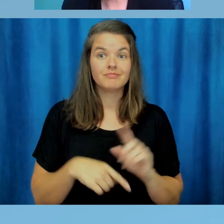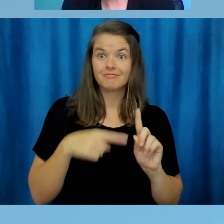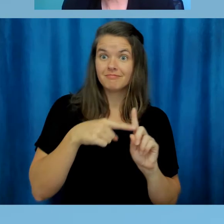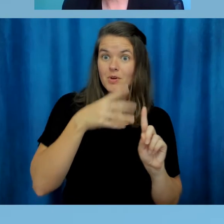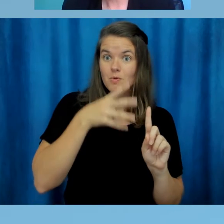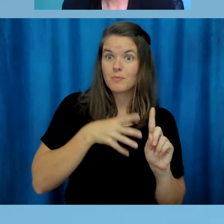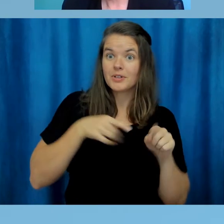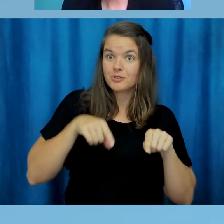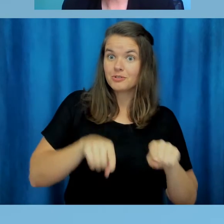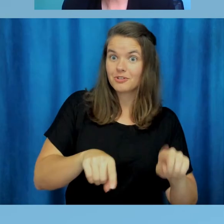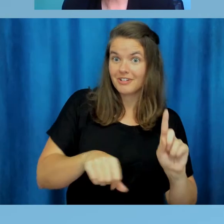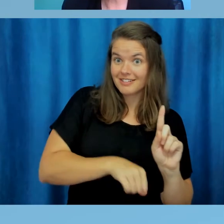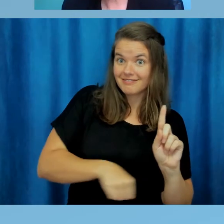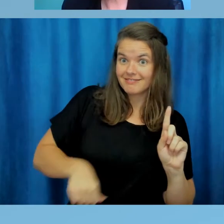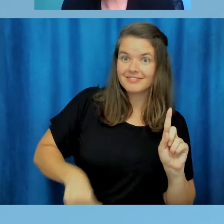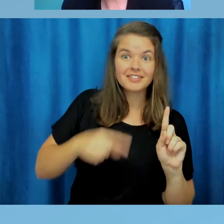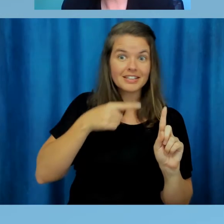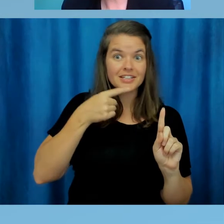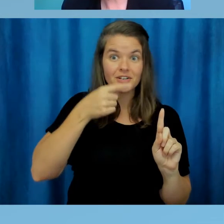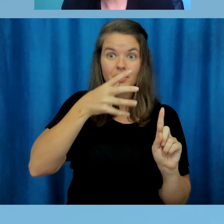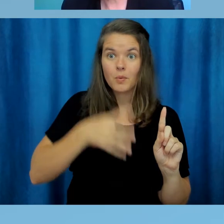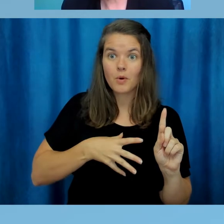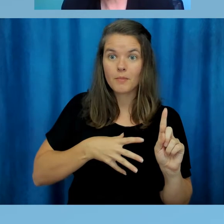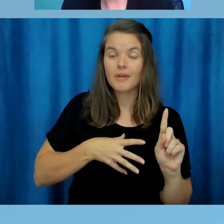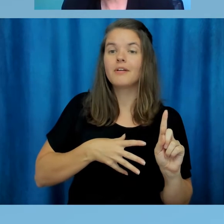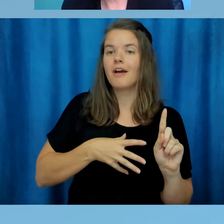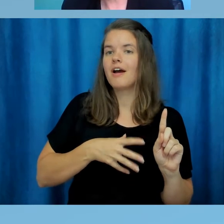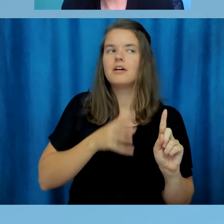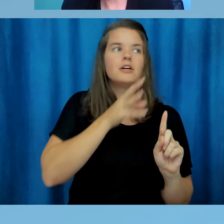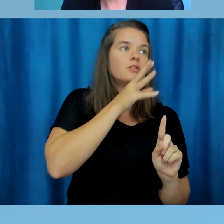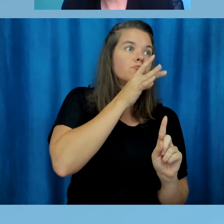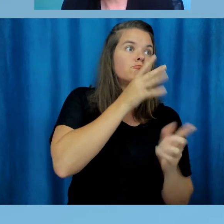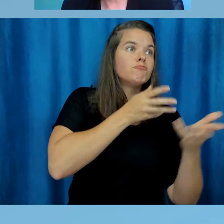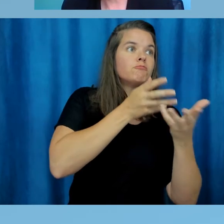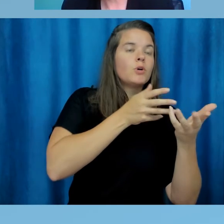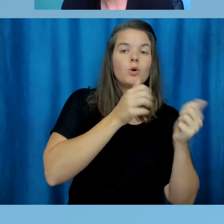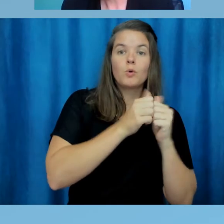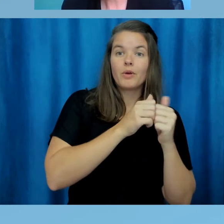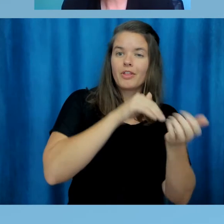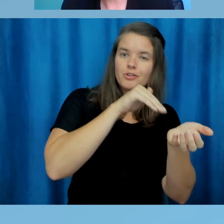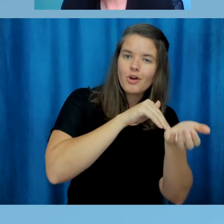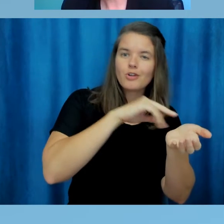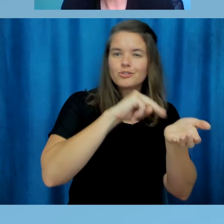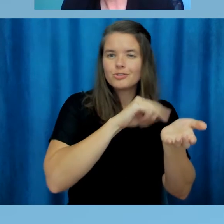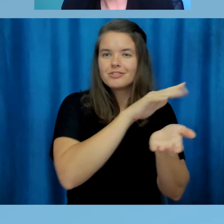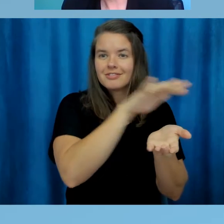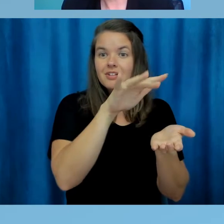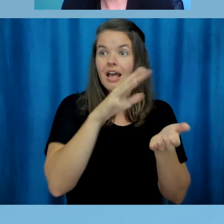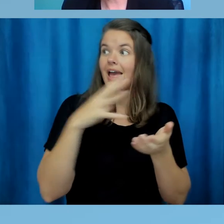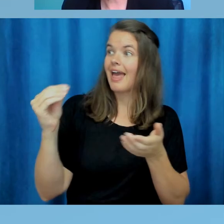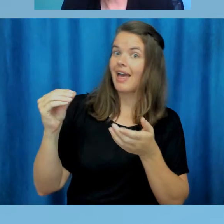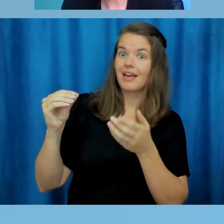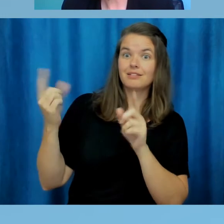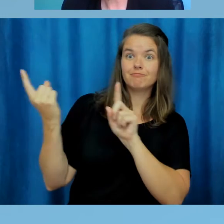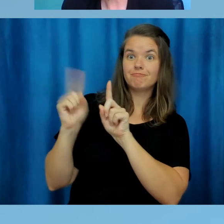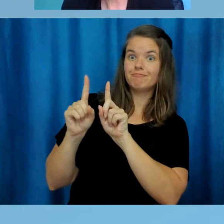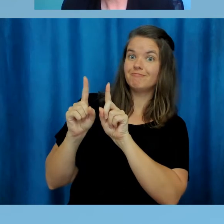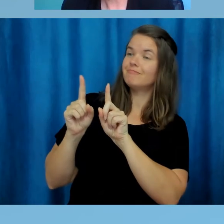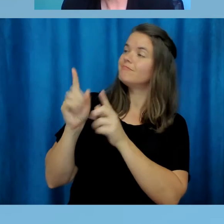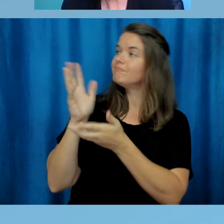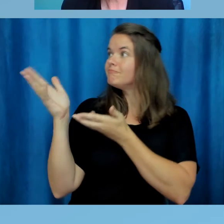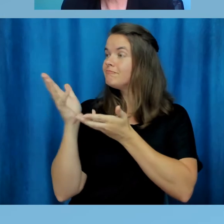her C-section, a hearing woman would be able to communicate with her healthcare providers and her companion.